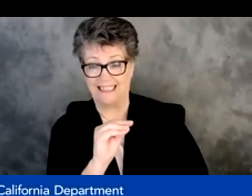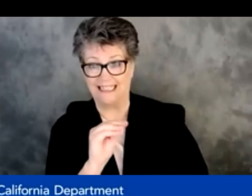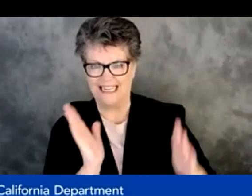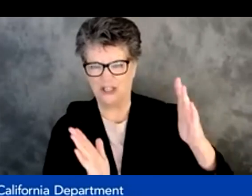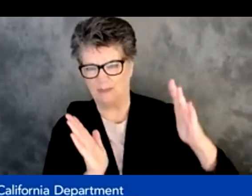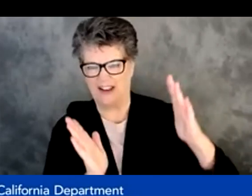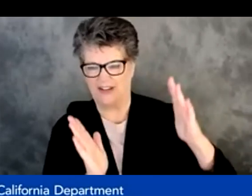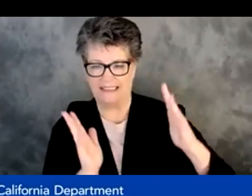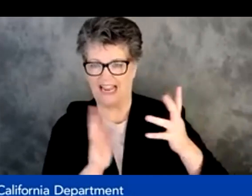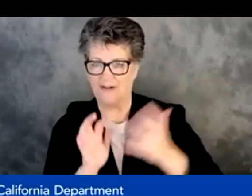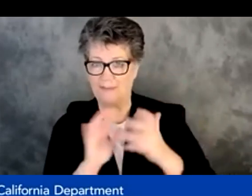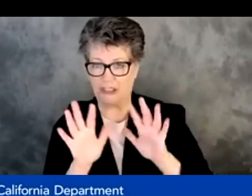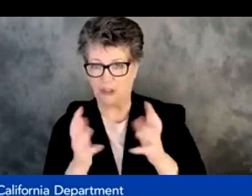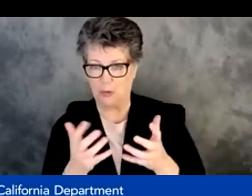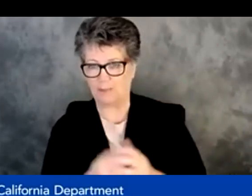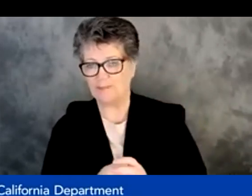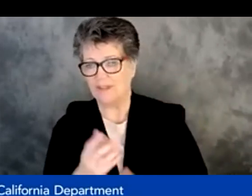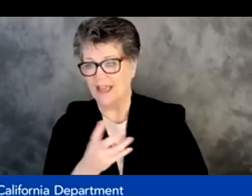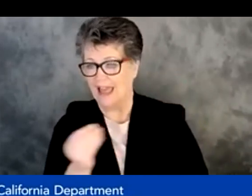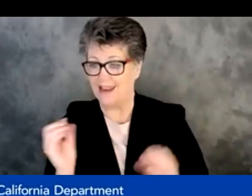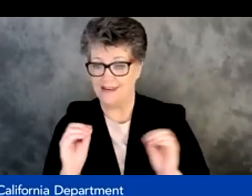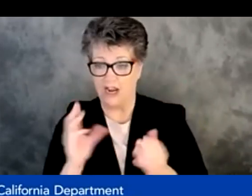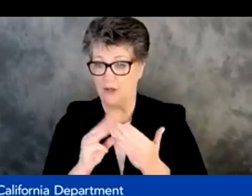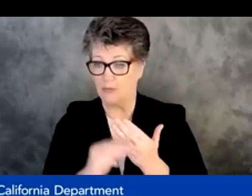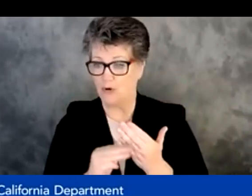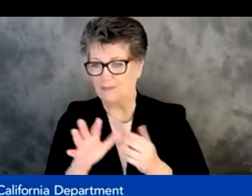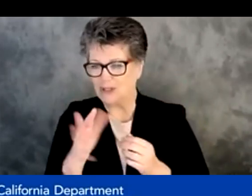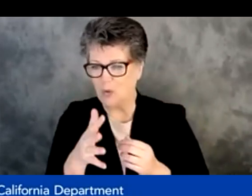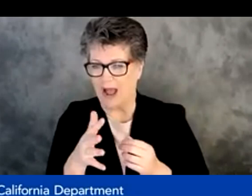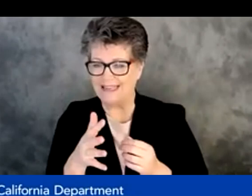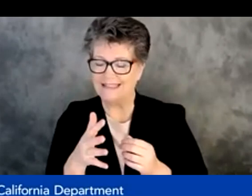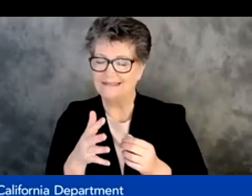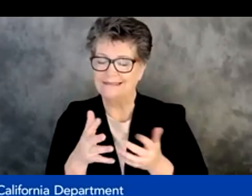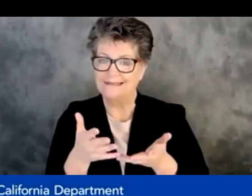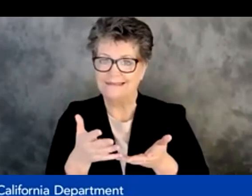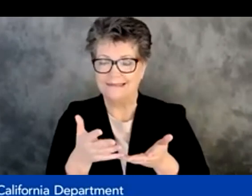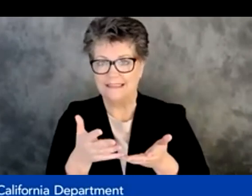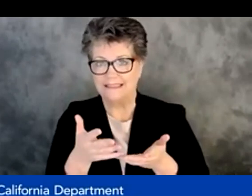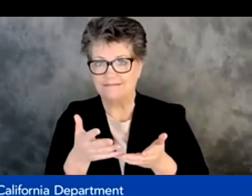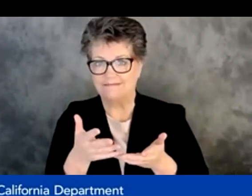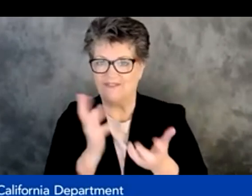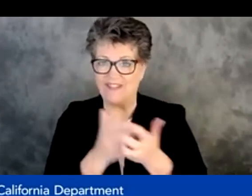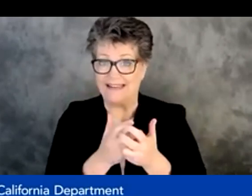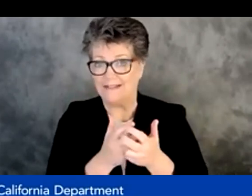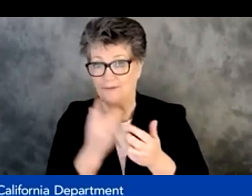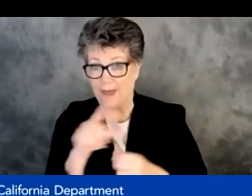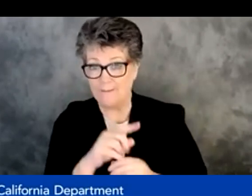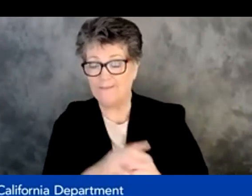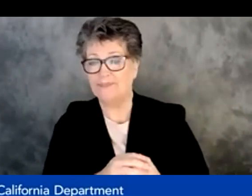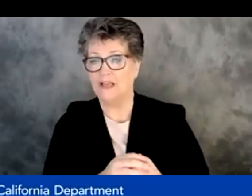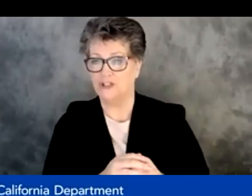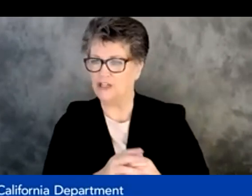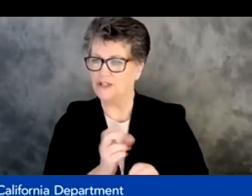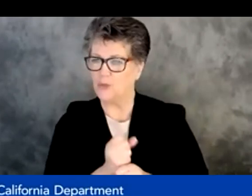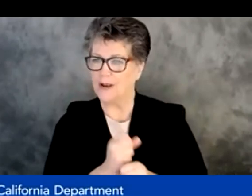of a mixed group, and none of the programs quite serve them straight on. So I just want to make mention of that